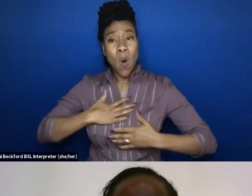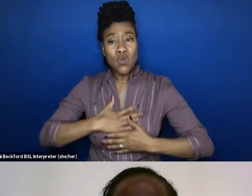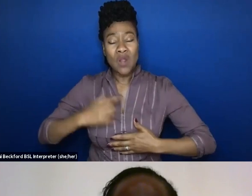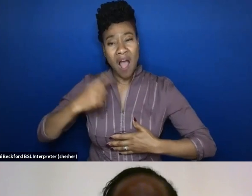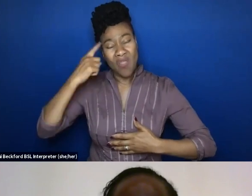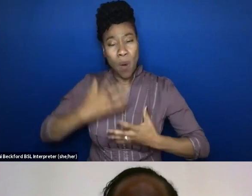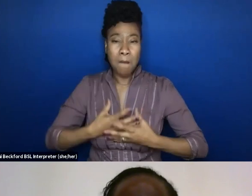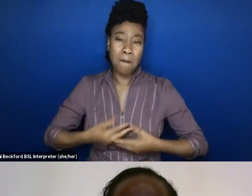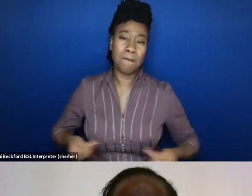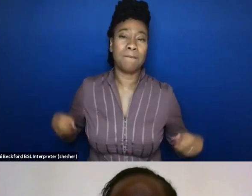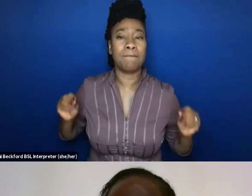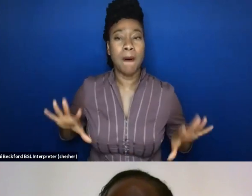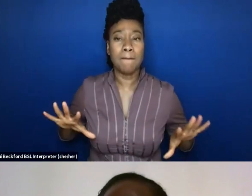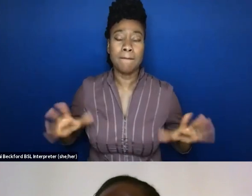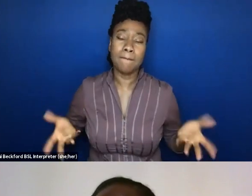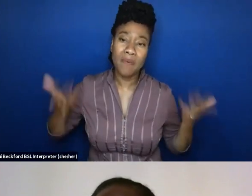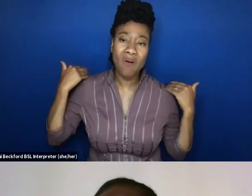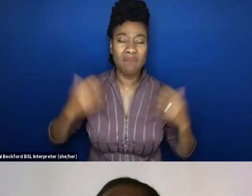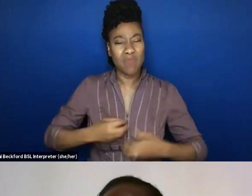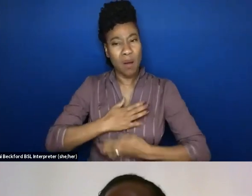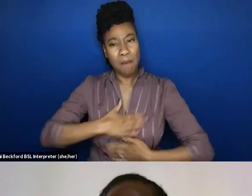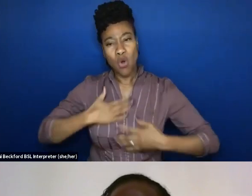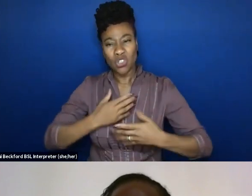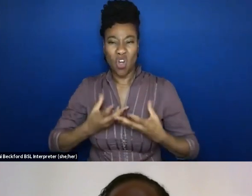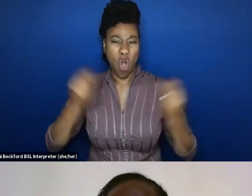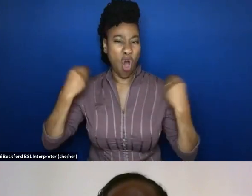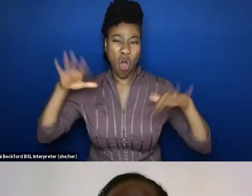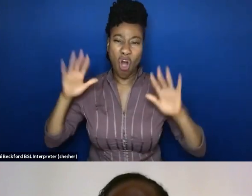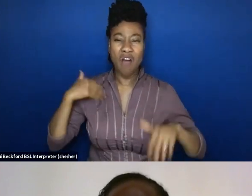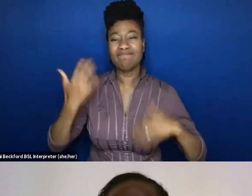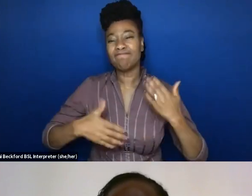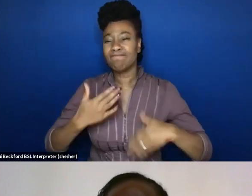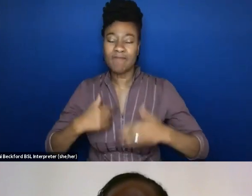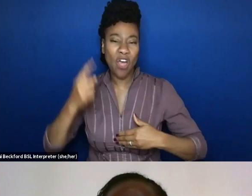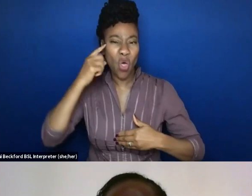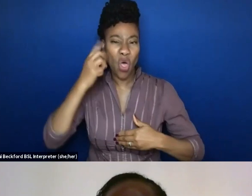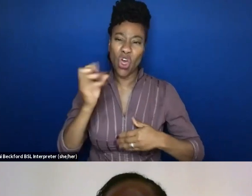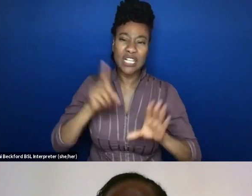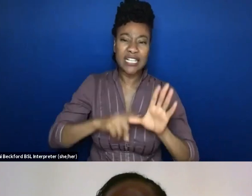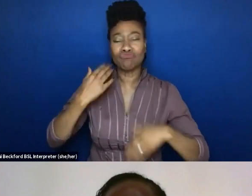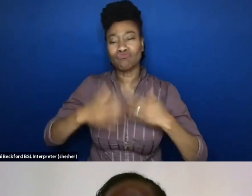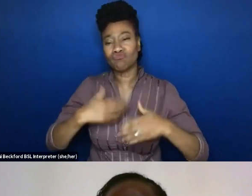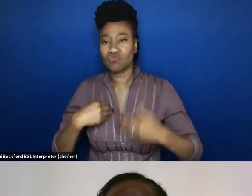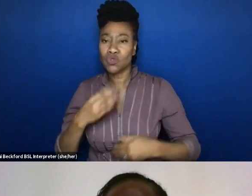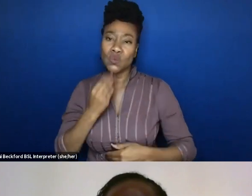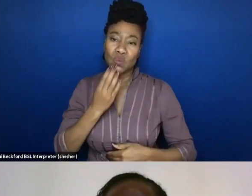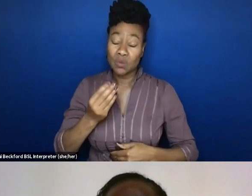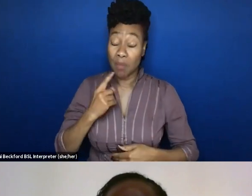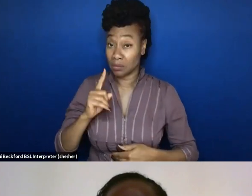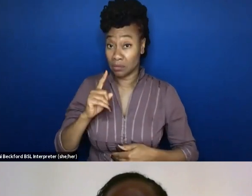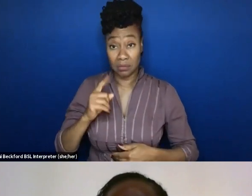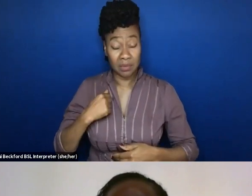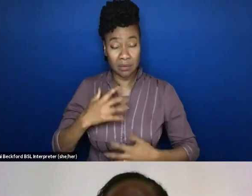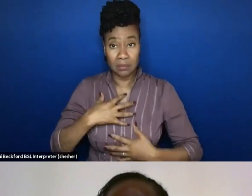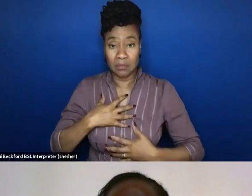gone. One would think that after 30 years, I would be sort of used to it, but I've been so surprised